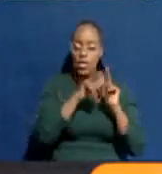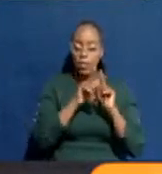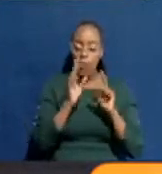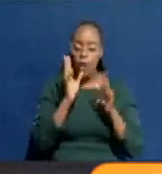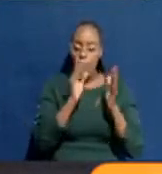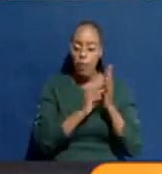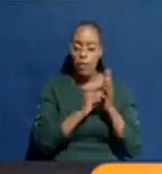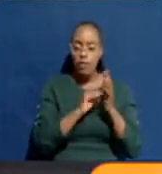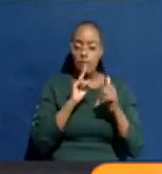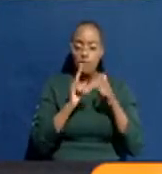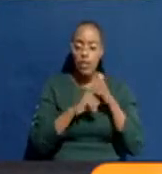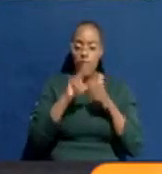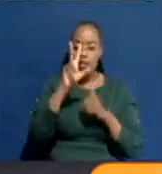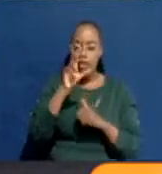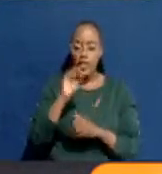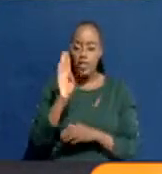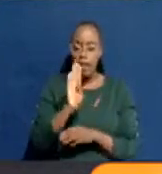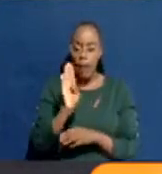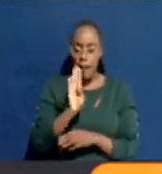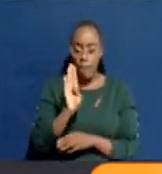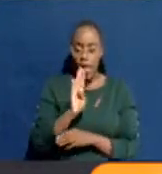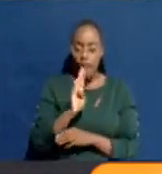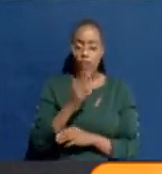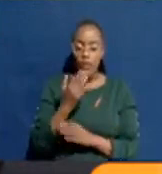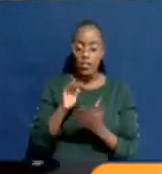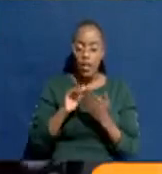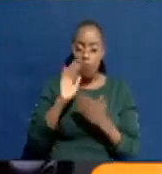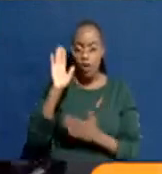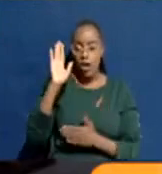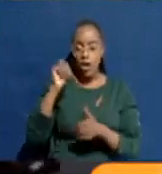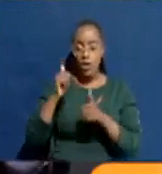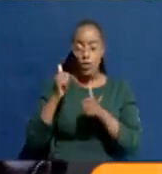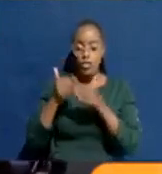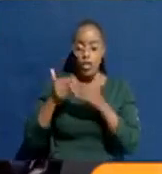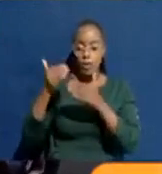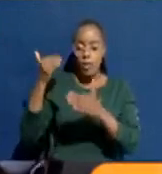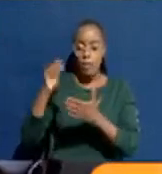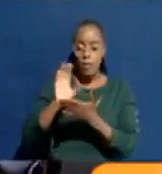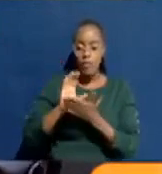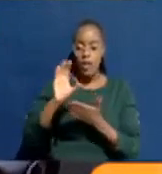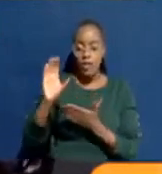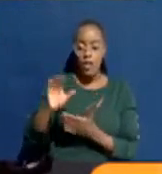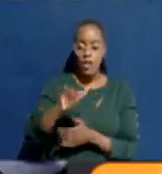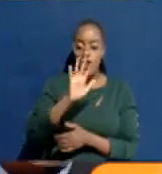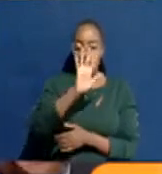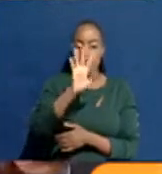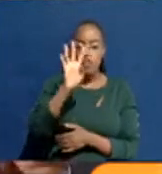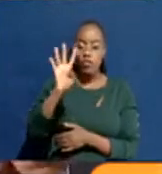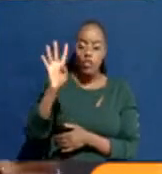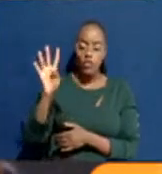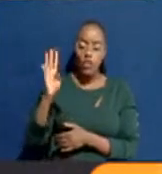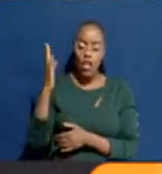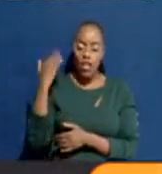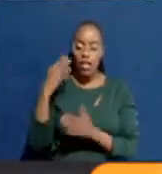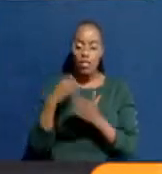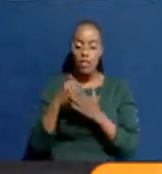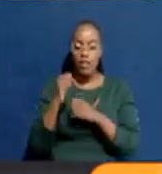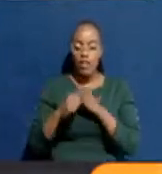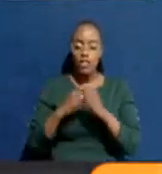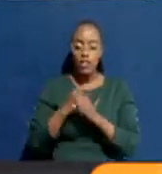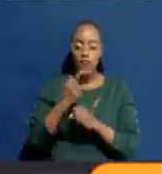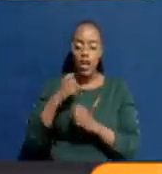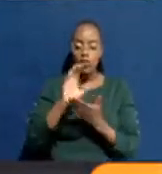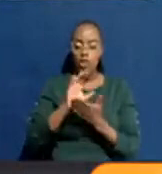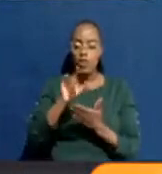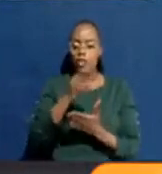in 630 billion, much away from the previously allocated 544 last financial year. What are we